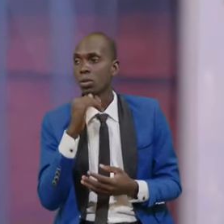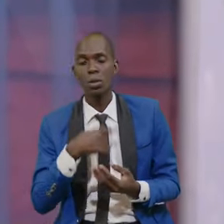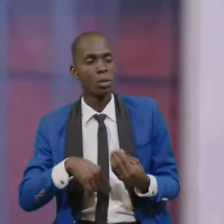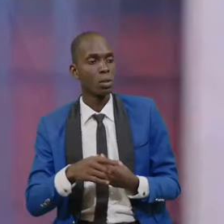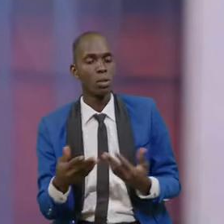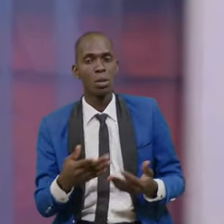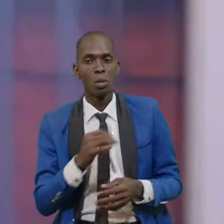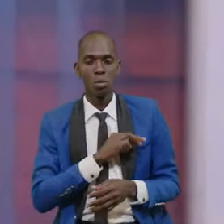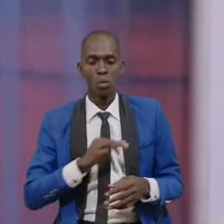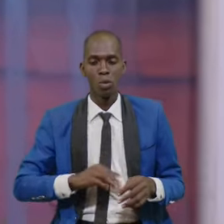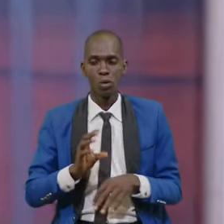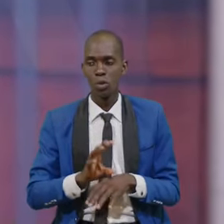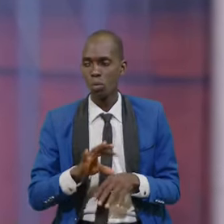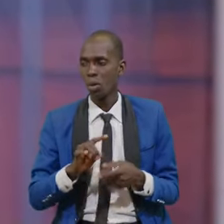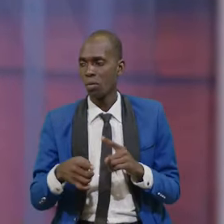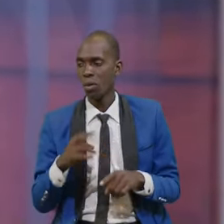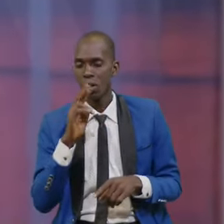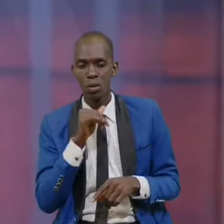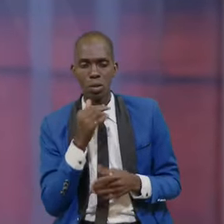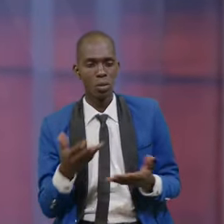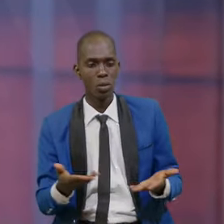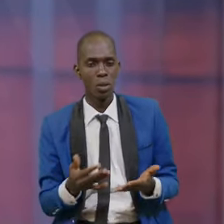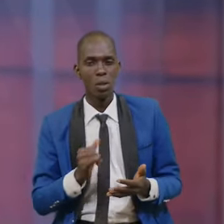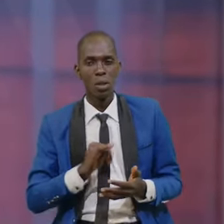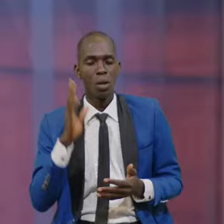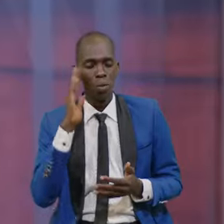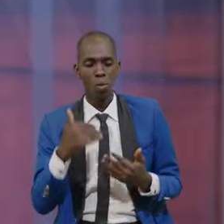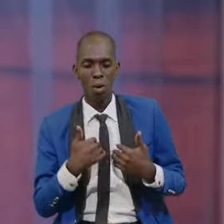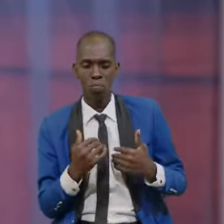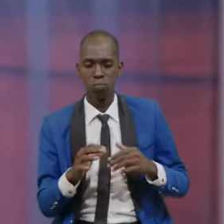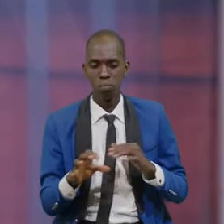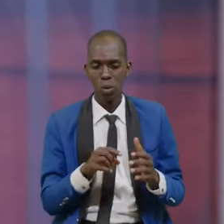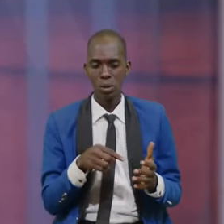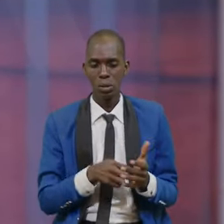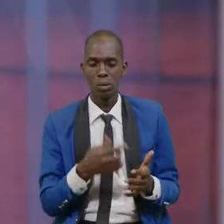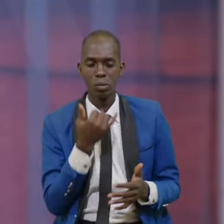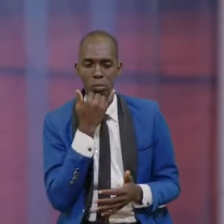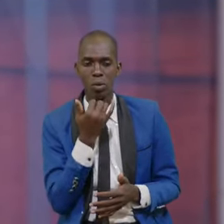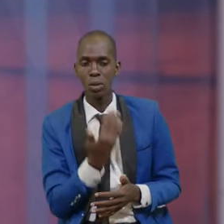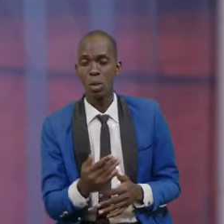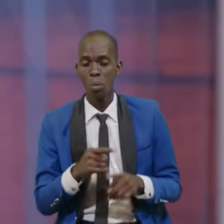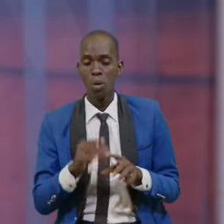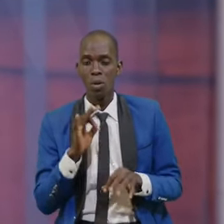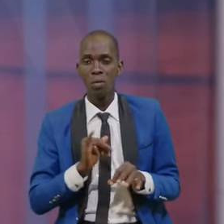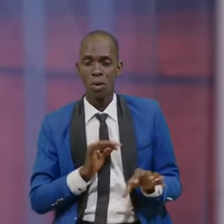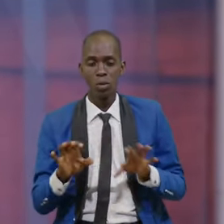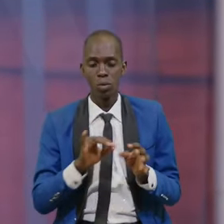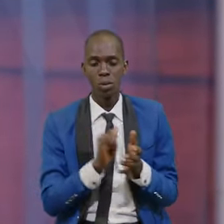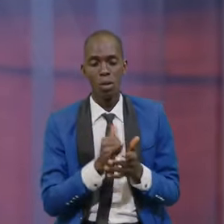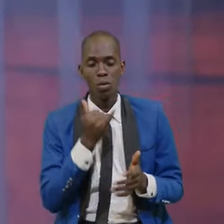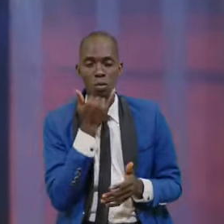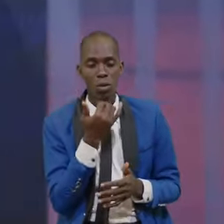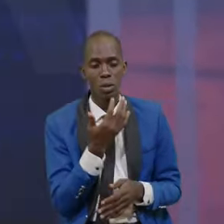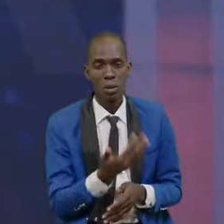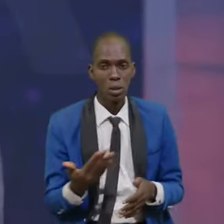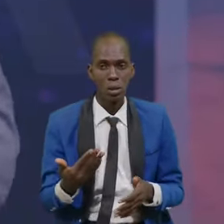my friends, are not here. I could have done this, but if I do that, eventually I'll